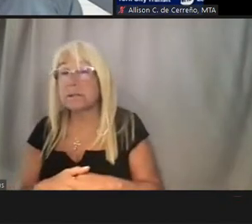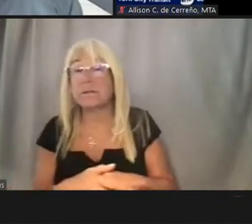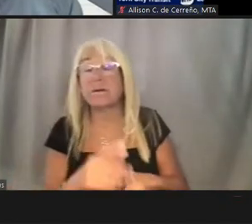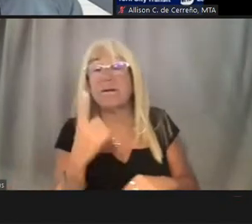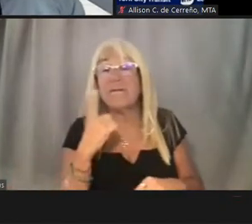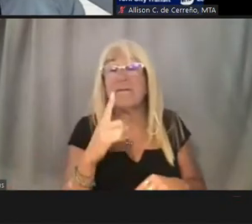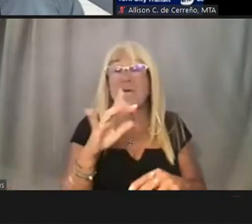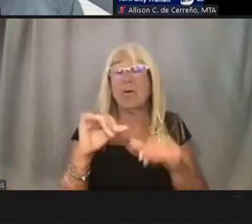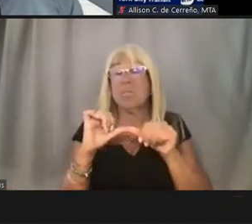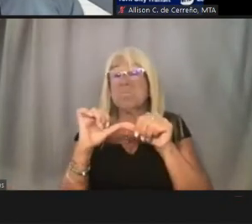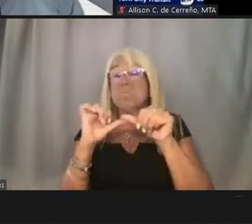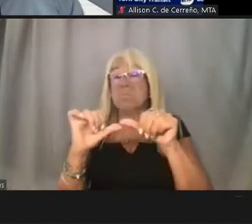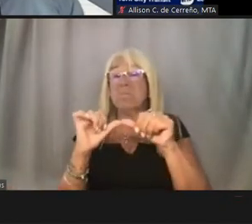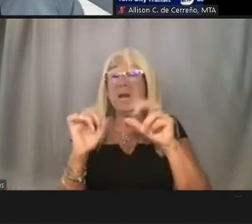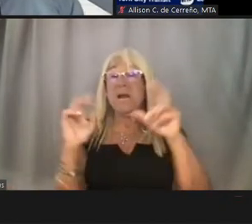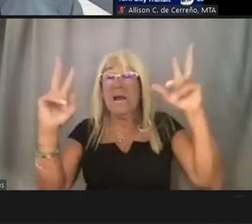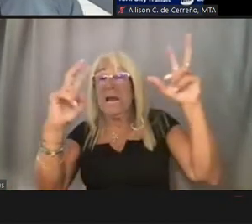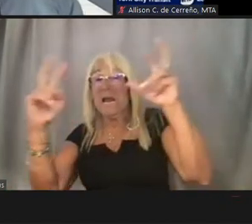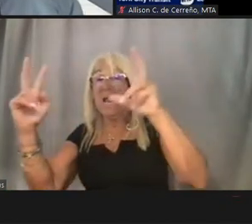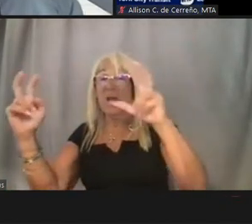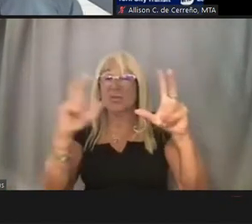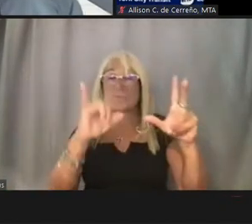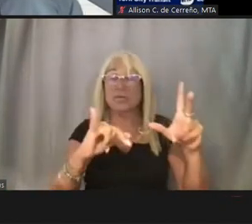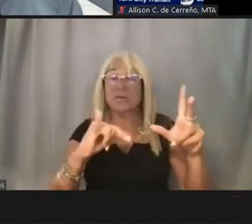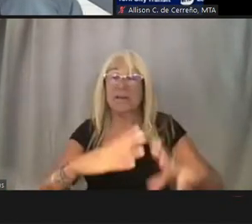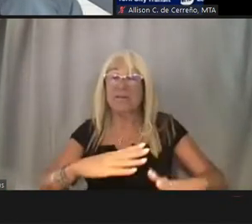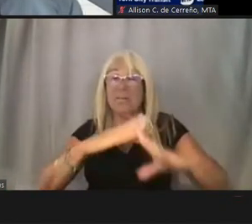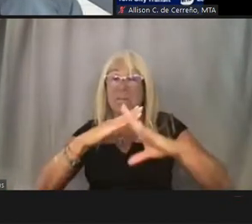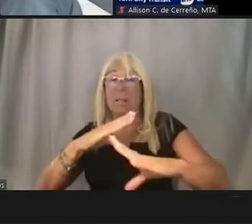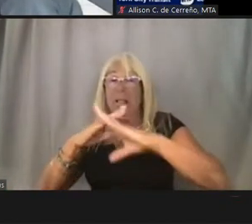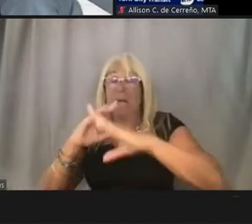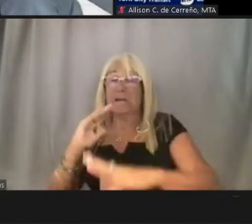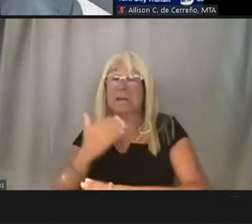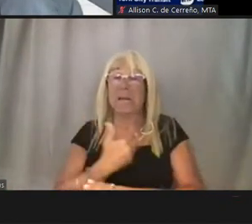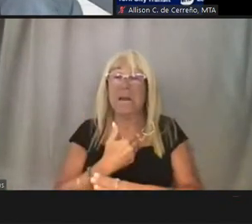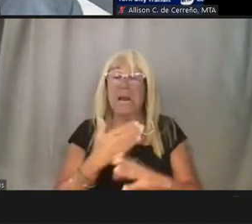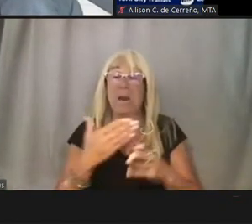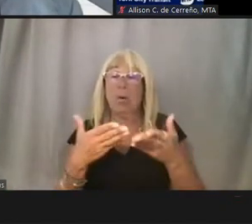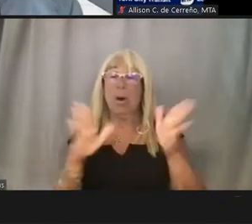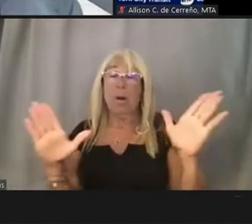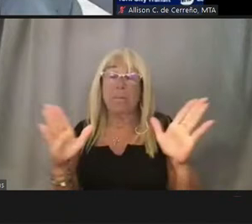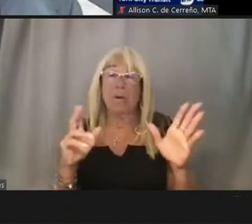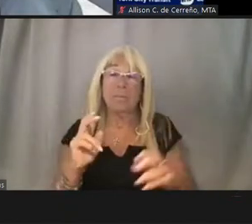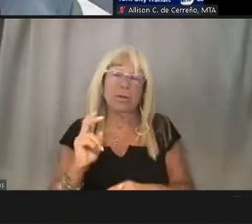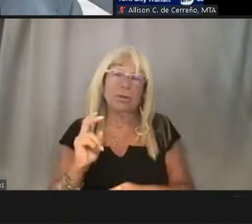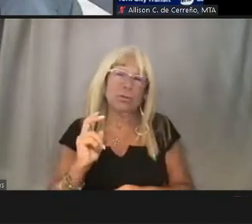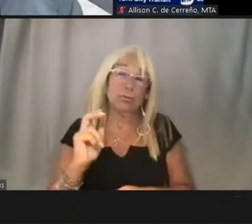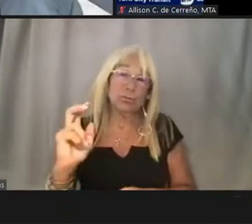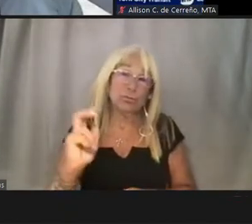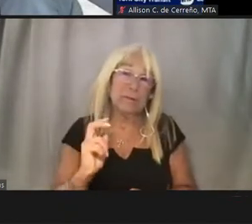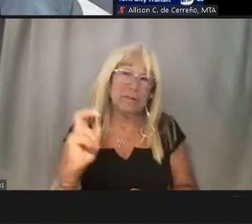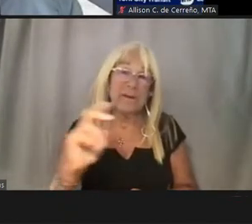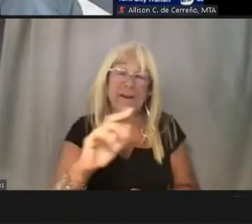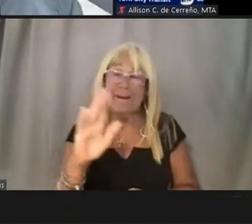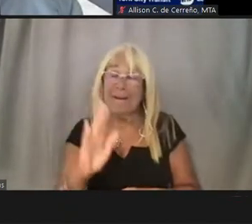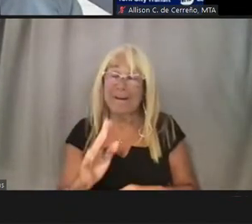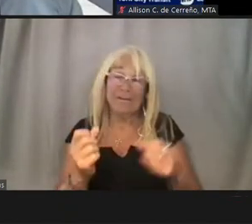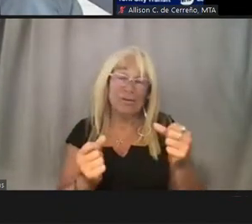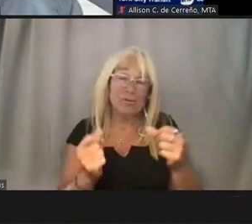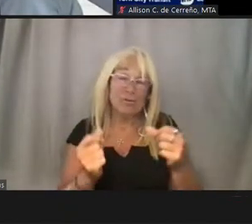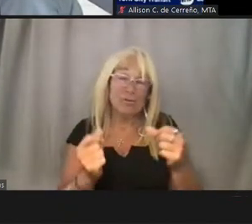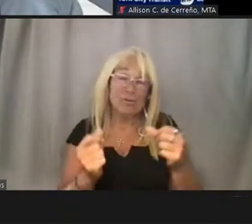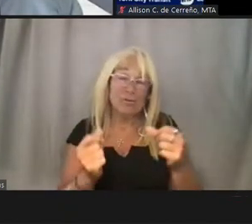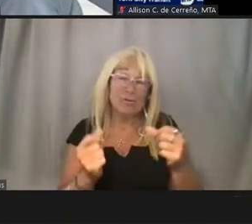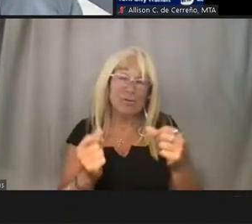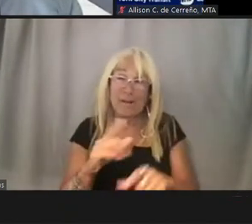long-standing issues that have plagued our public transportation systems as someone who grew up in New York City I've never had a driver's license or even a